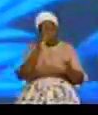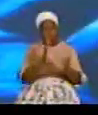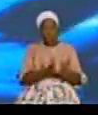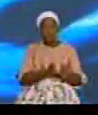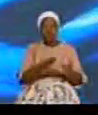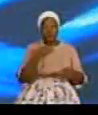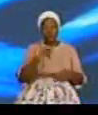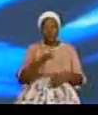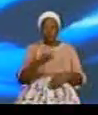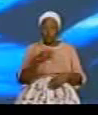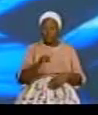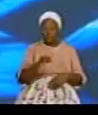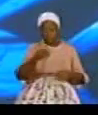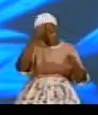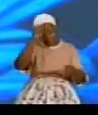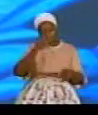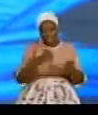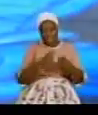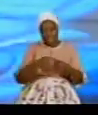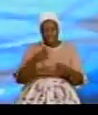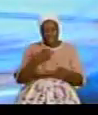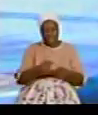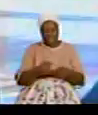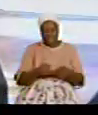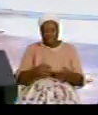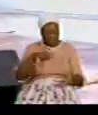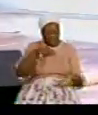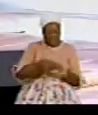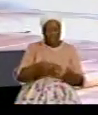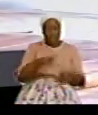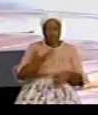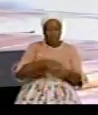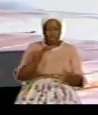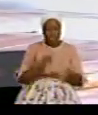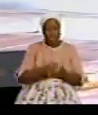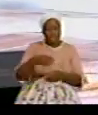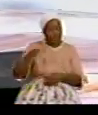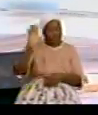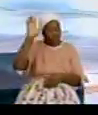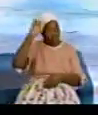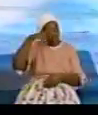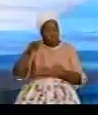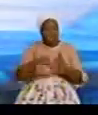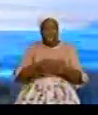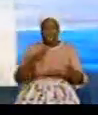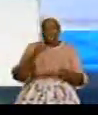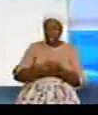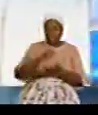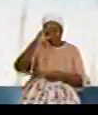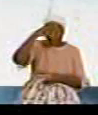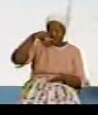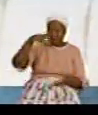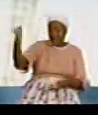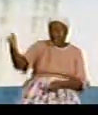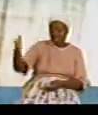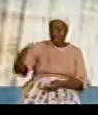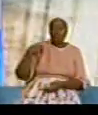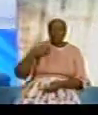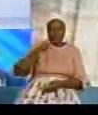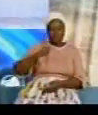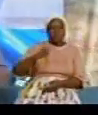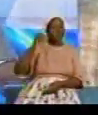and the posture of rebellion, the man over there will understand we do